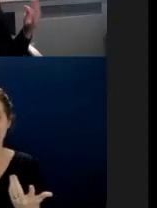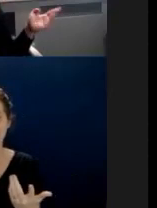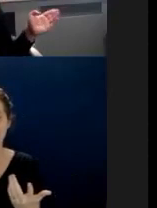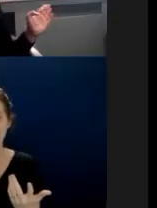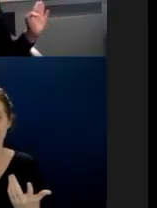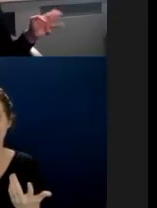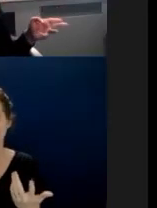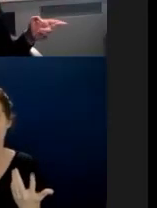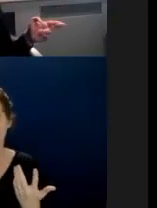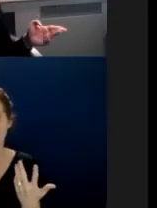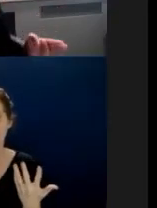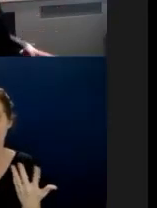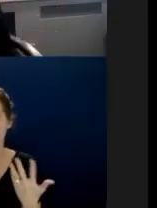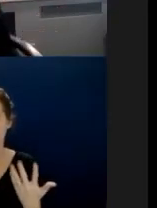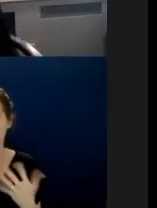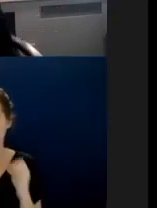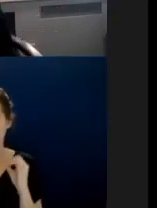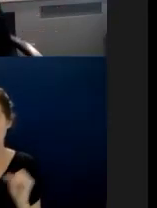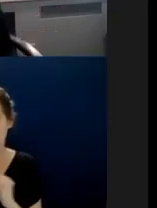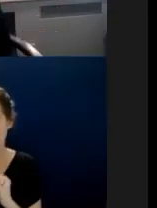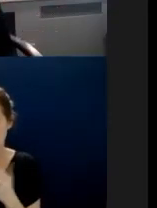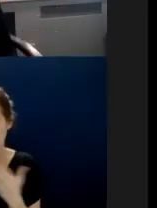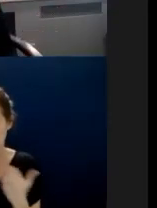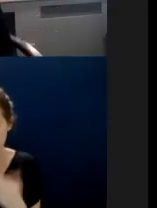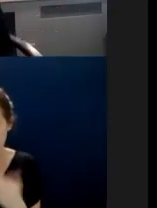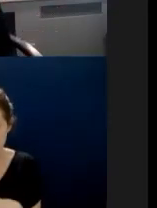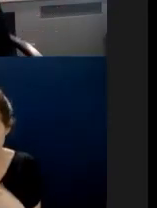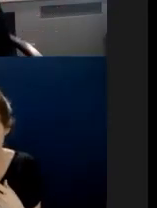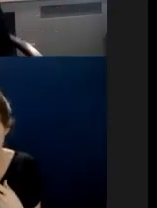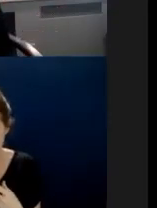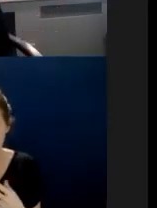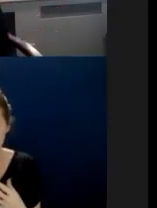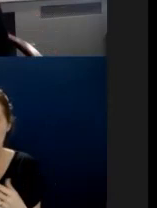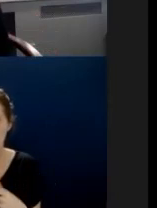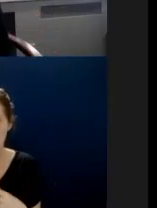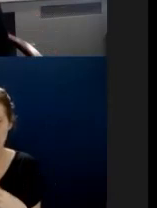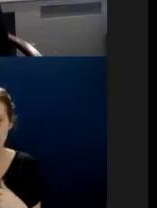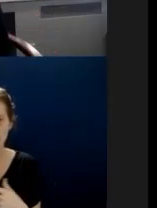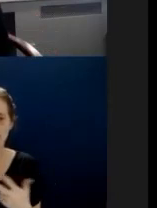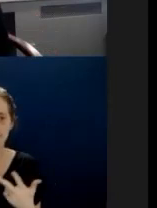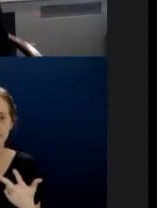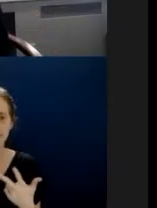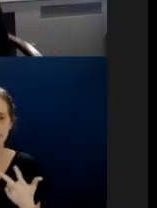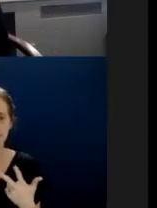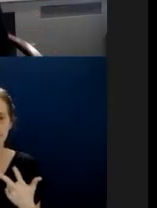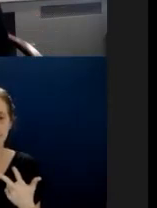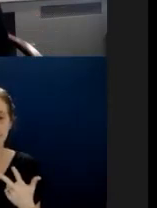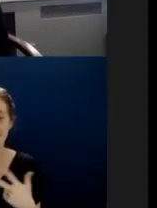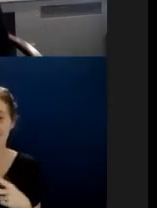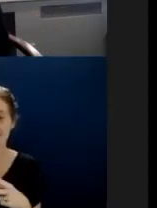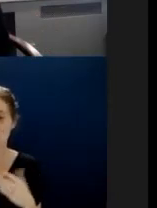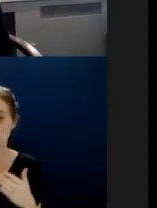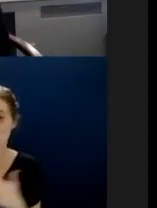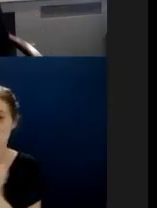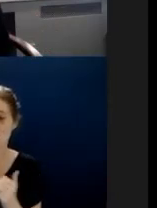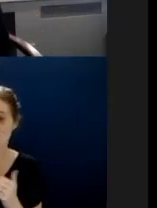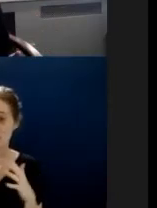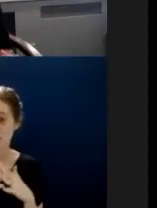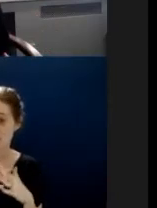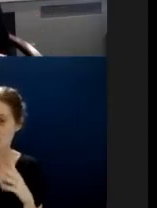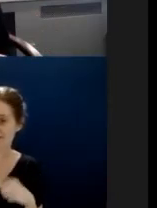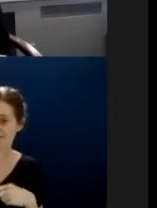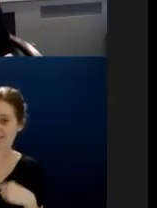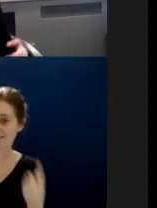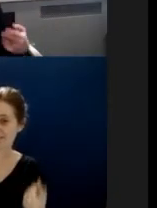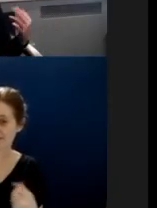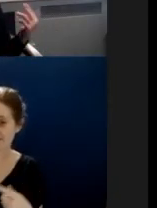just sort of individual factors like that. And then I see, is this a new initiative or has this been done